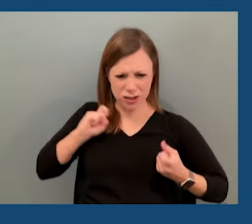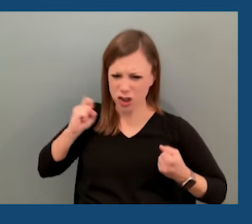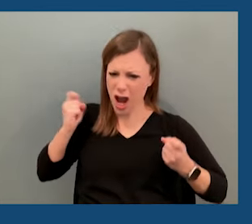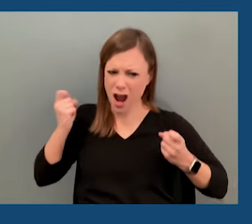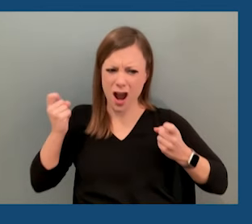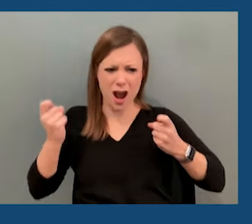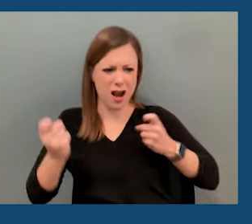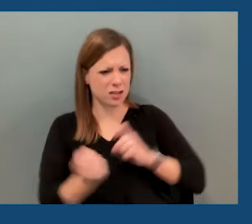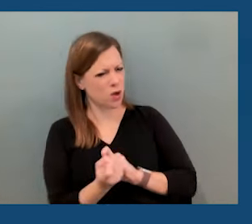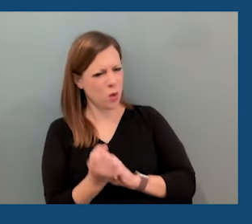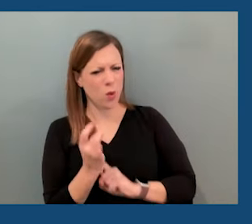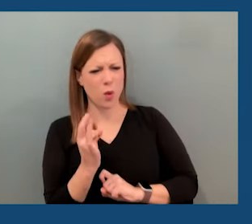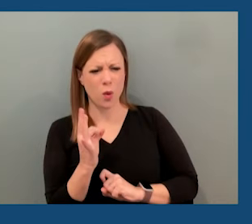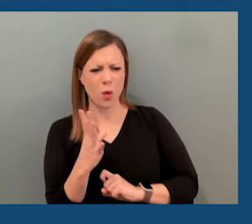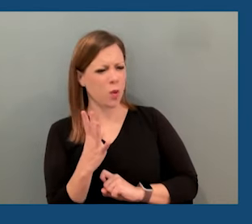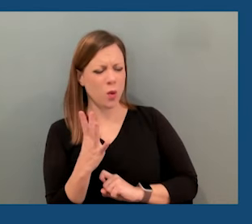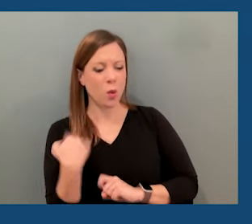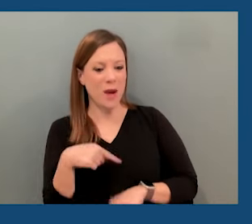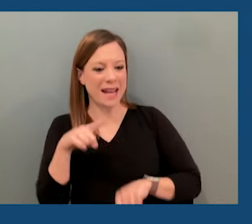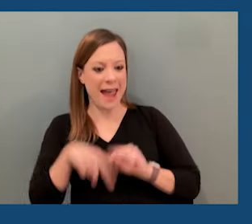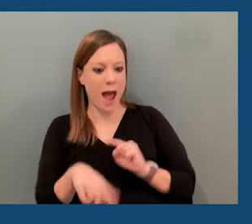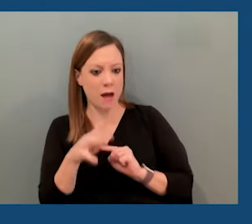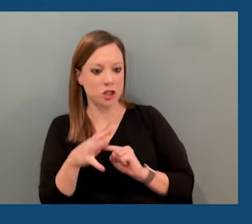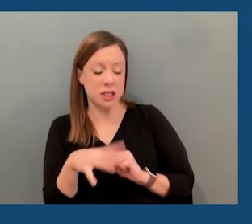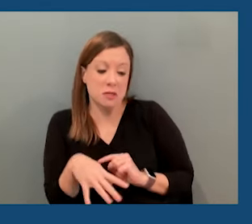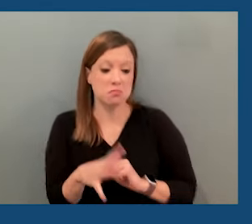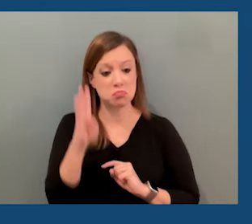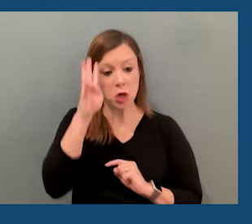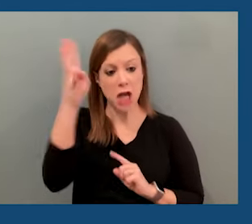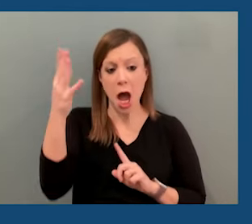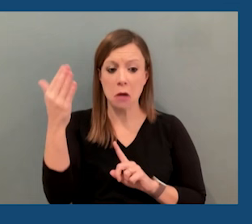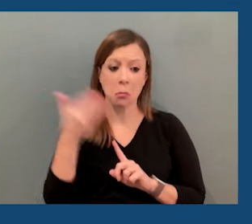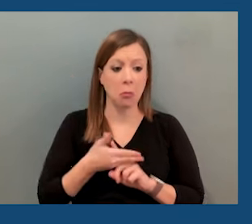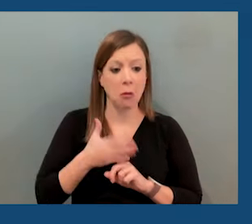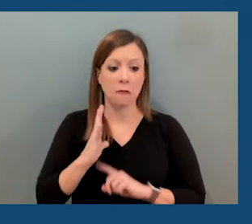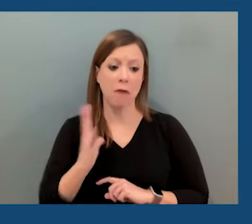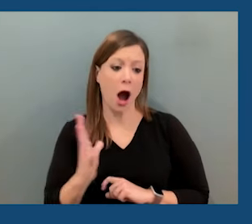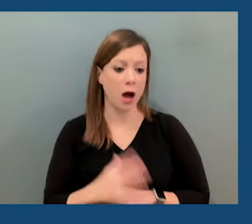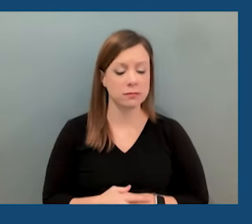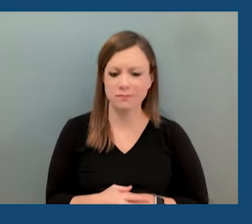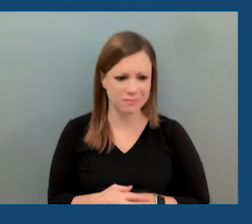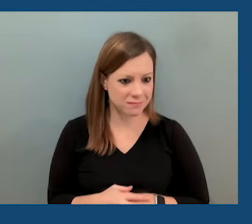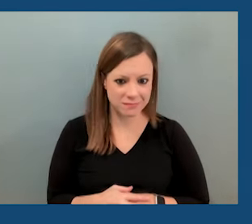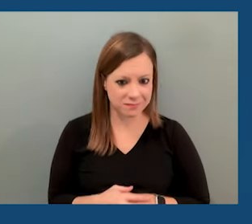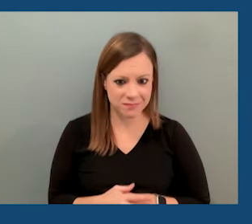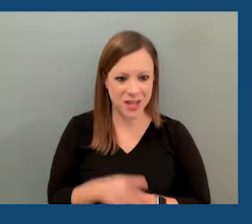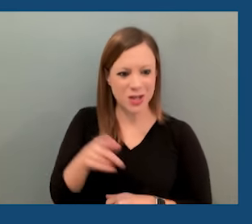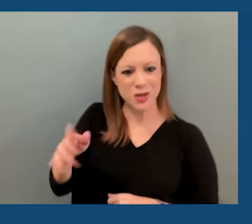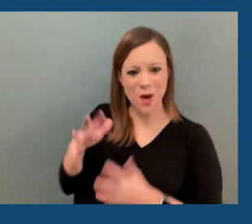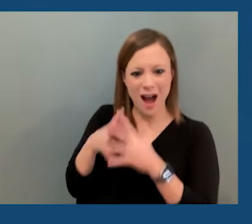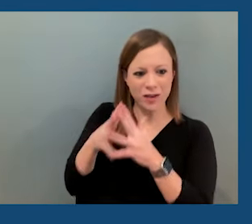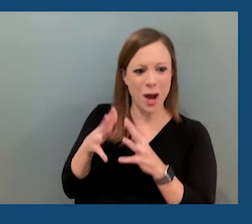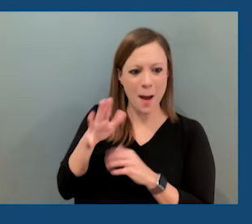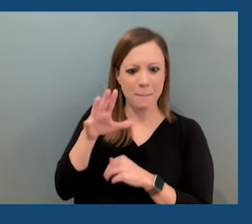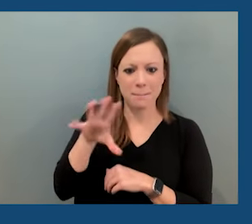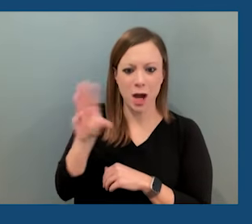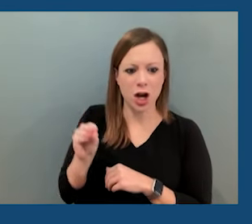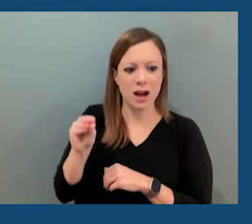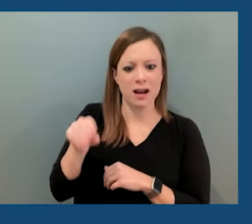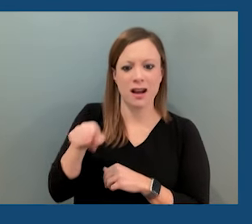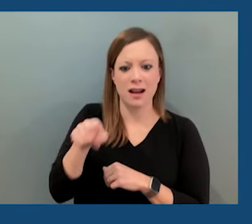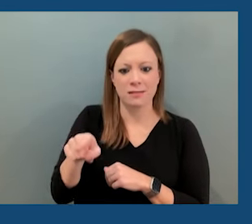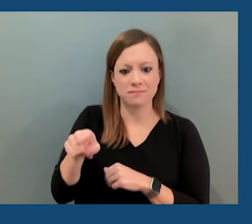exist. But also what was fascinating was the Haverstraw, the African Heritage Museum. Did I get that right? What a great place that was.